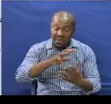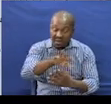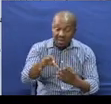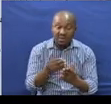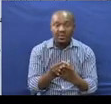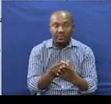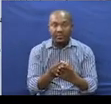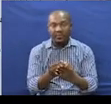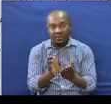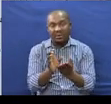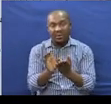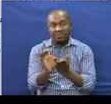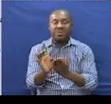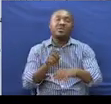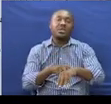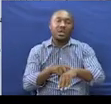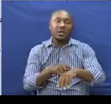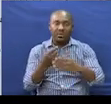as a population.